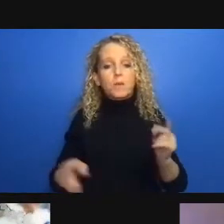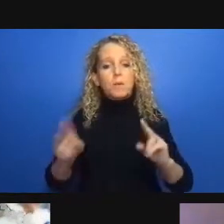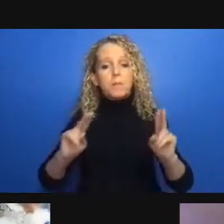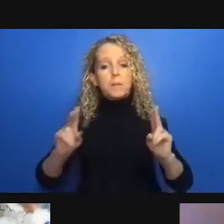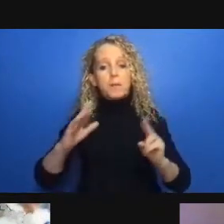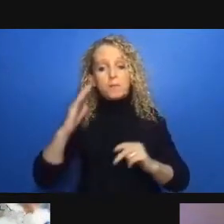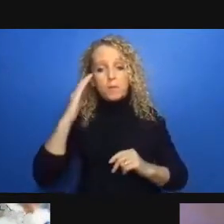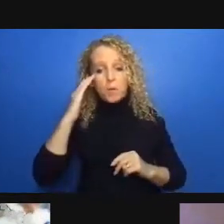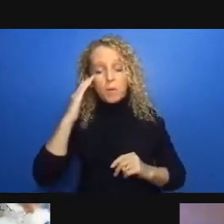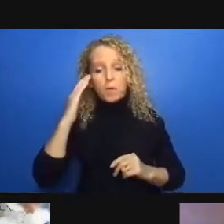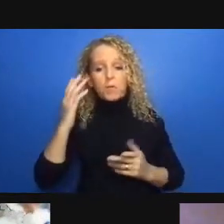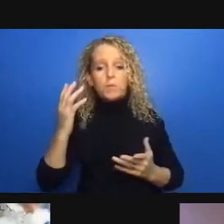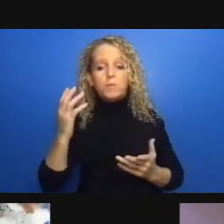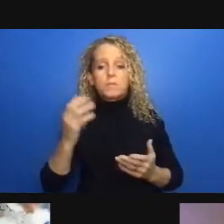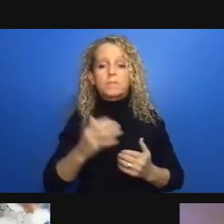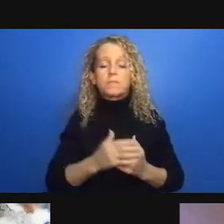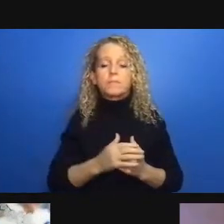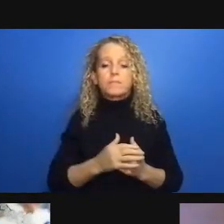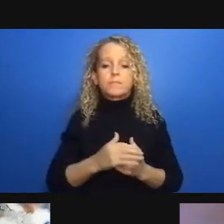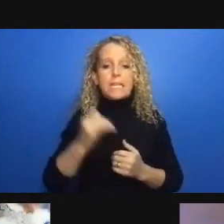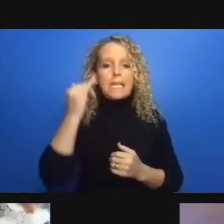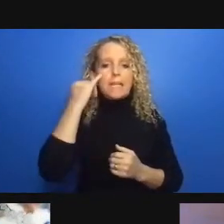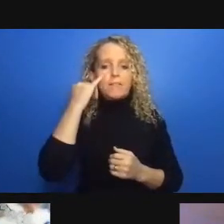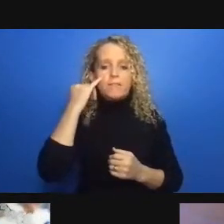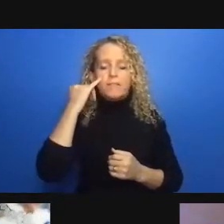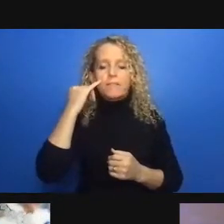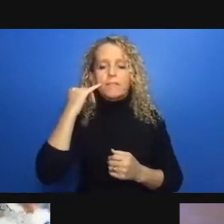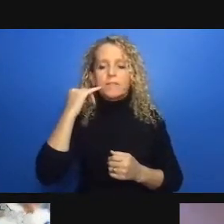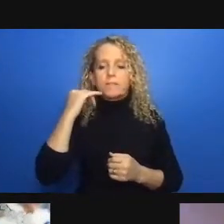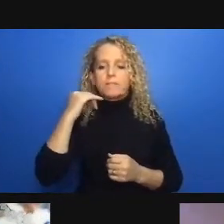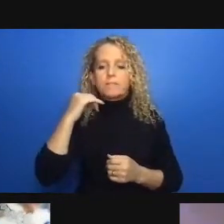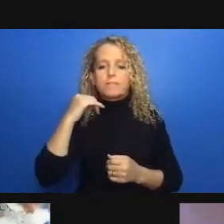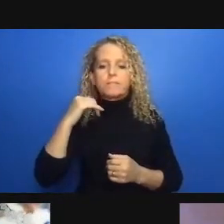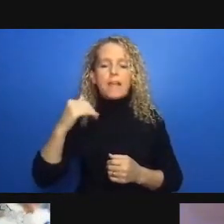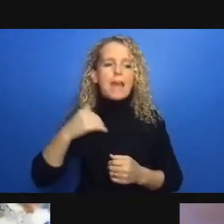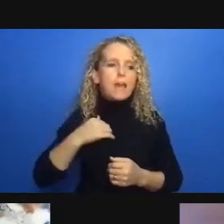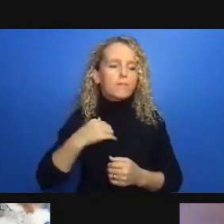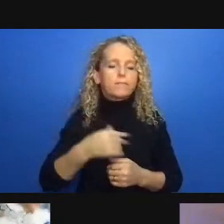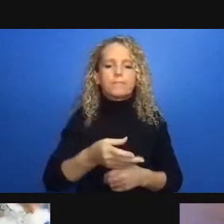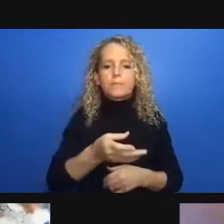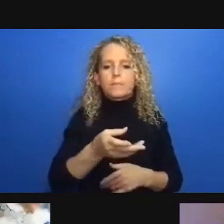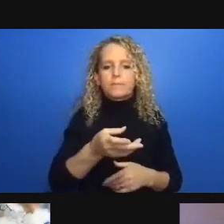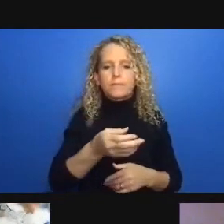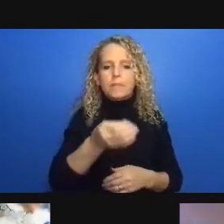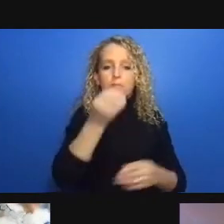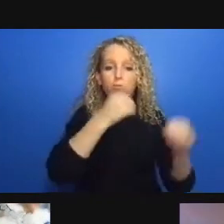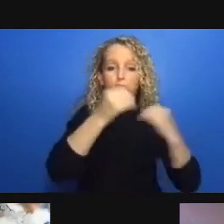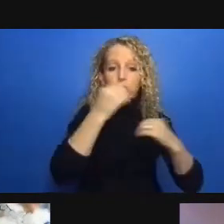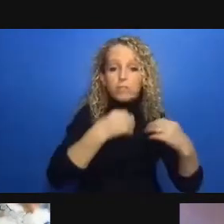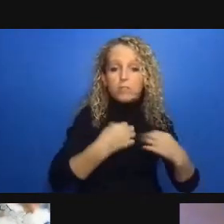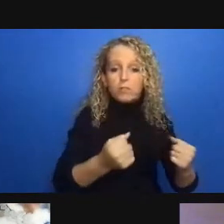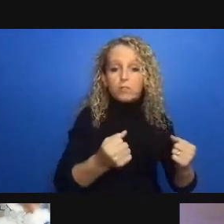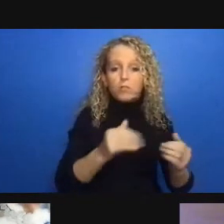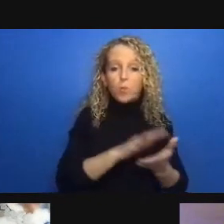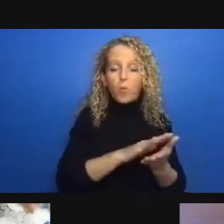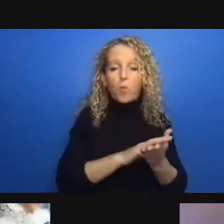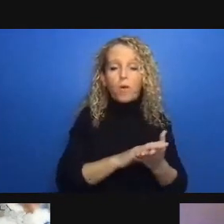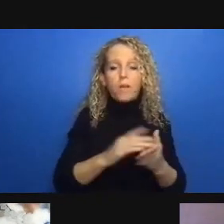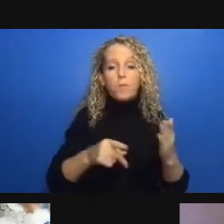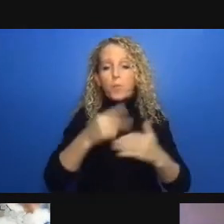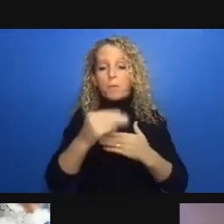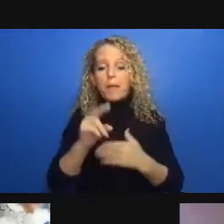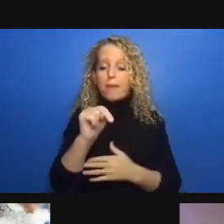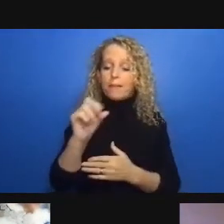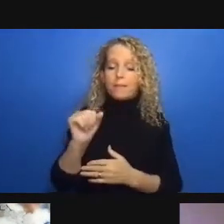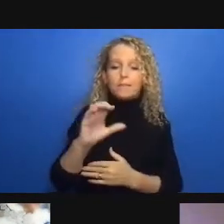Faculty of Agriculture, as an example, although there's many other places in Nova Scotia, there's nutrition schools, there's programs at NSCC, there's many